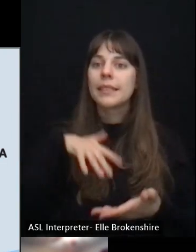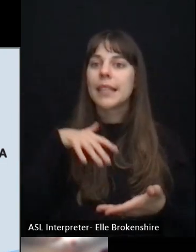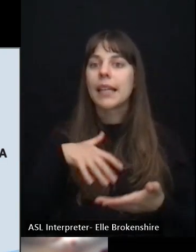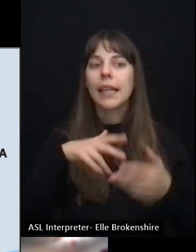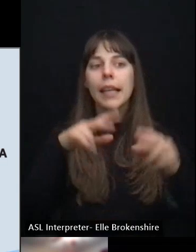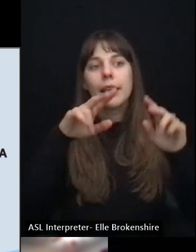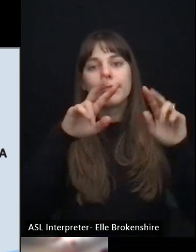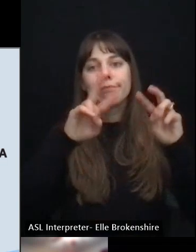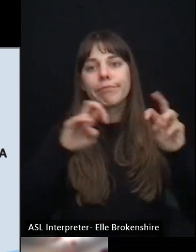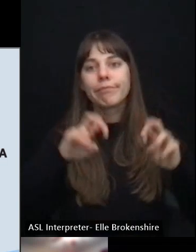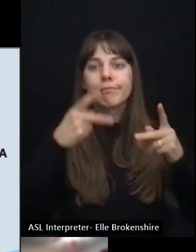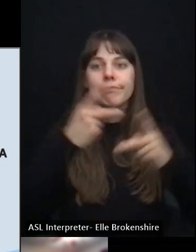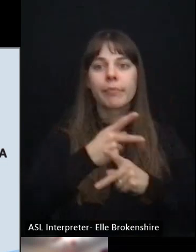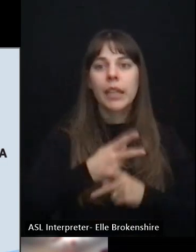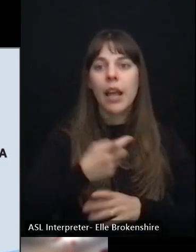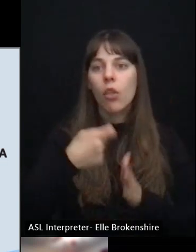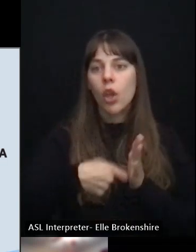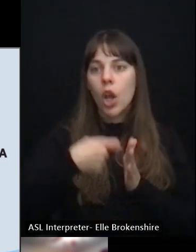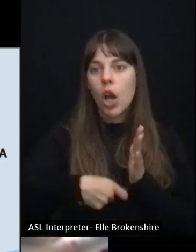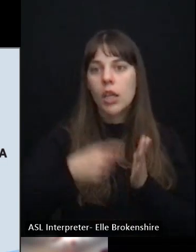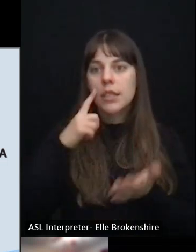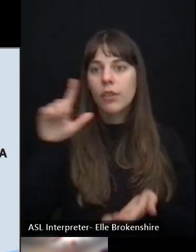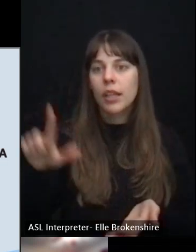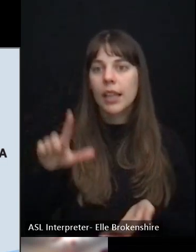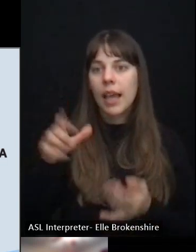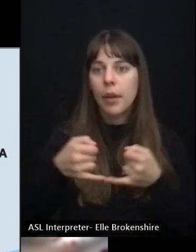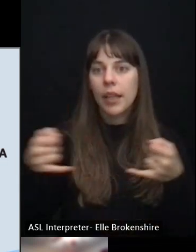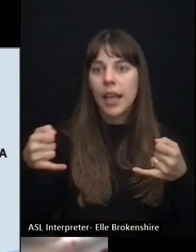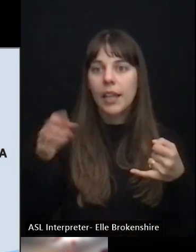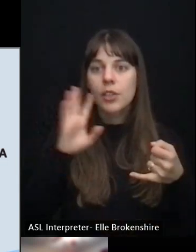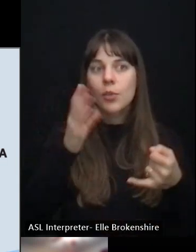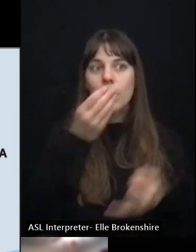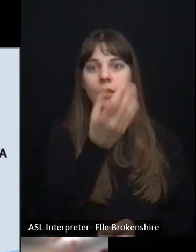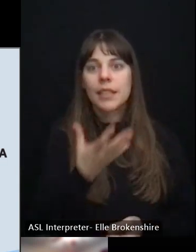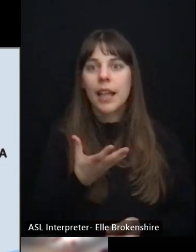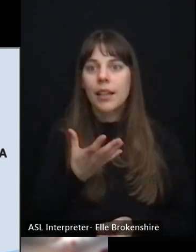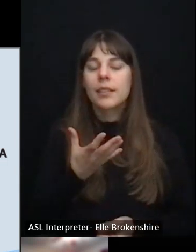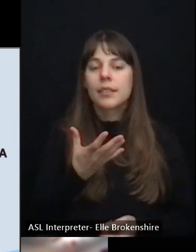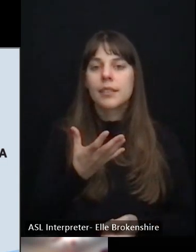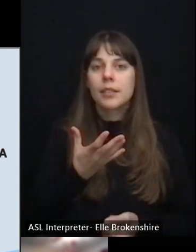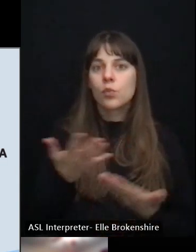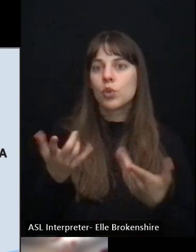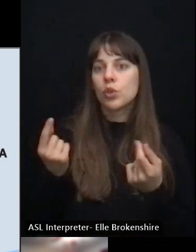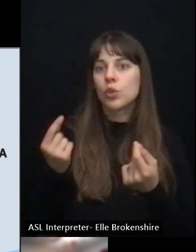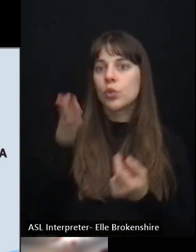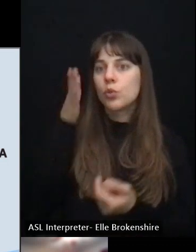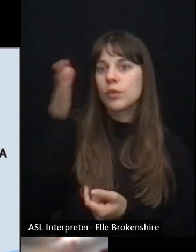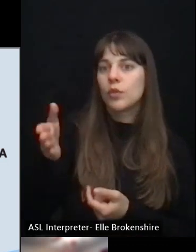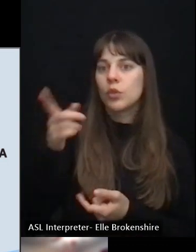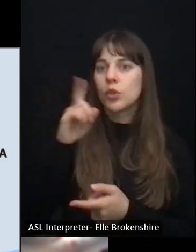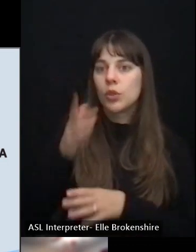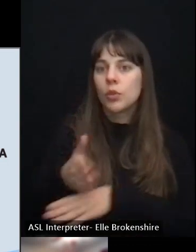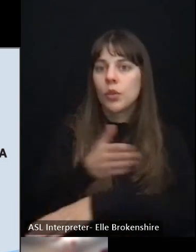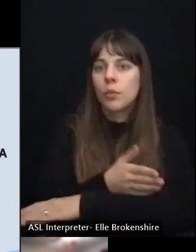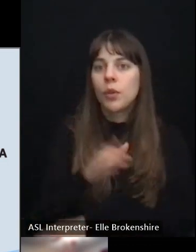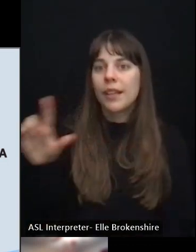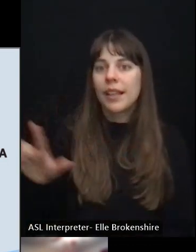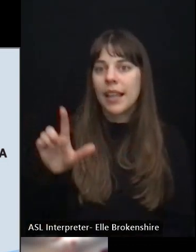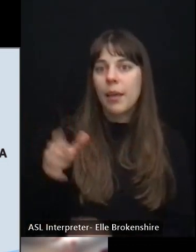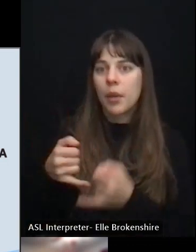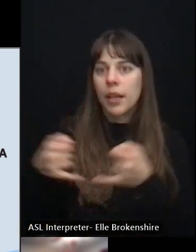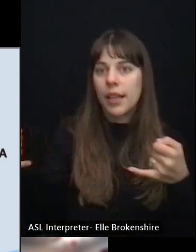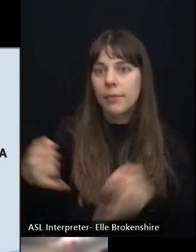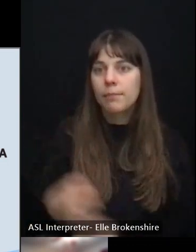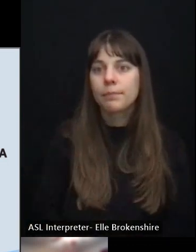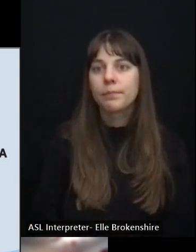the library line, so that can inform us for any future decisions for improvements along the library line.